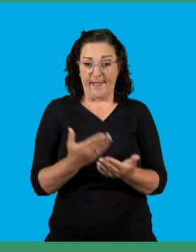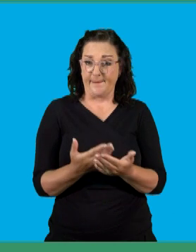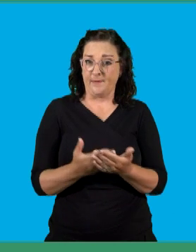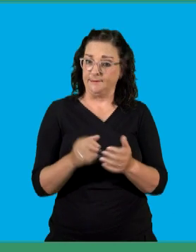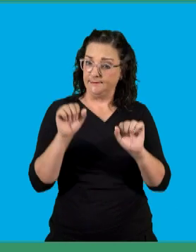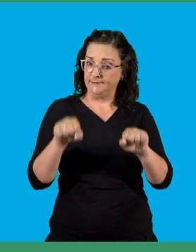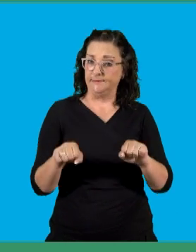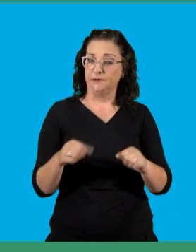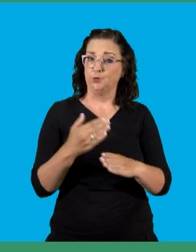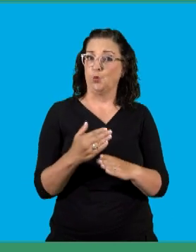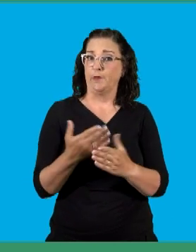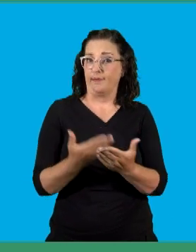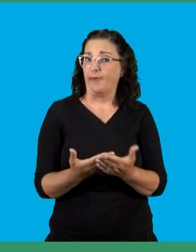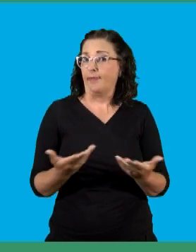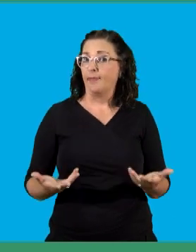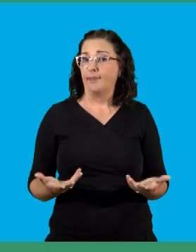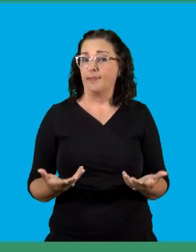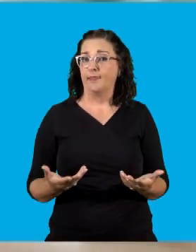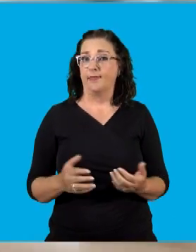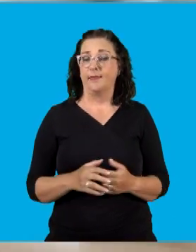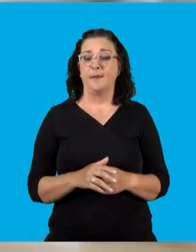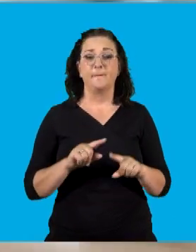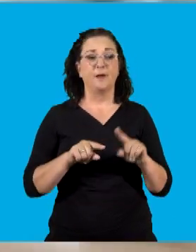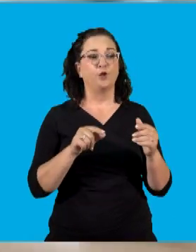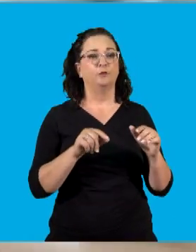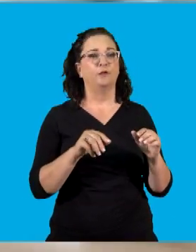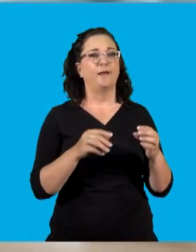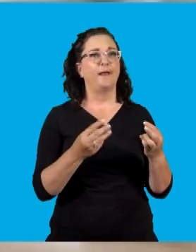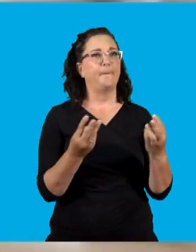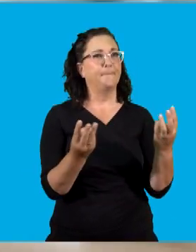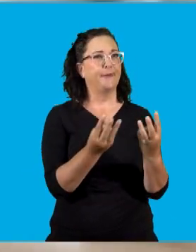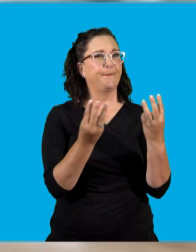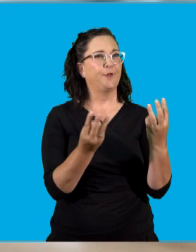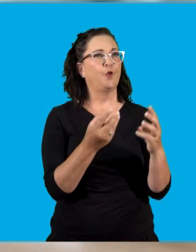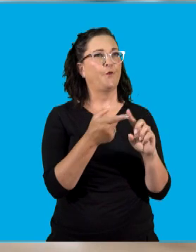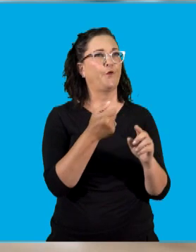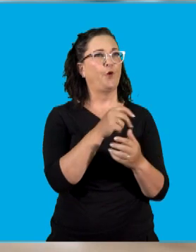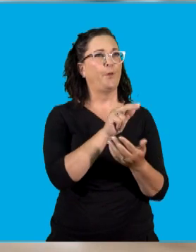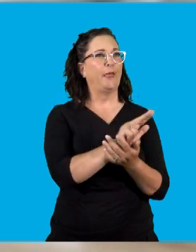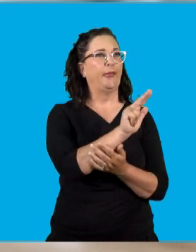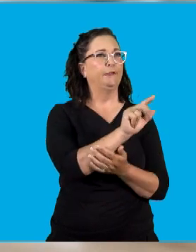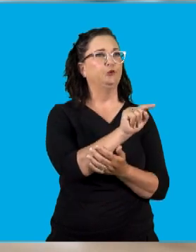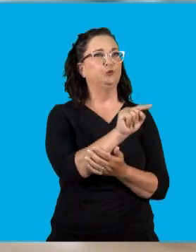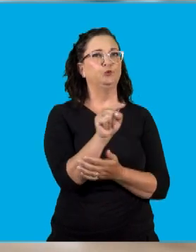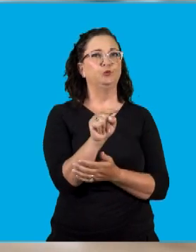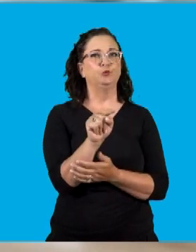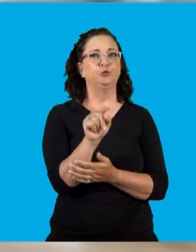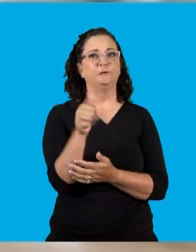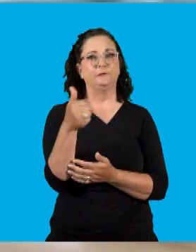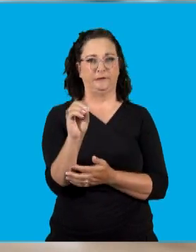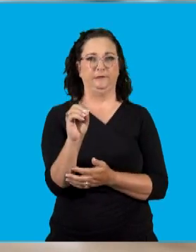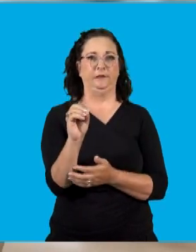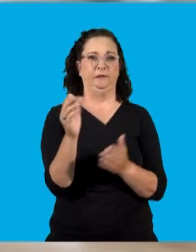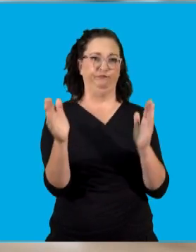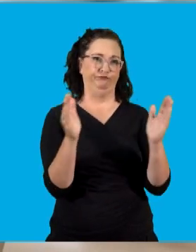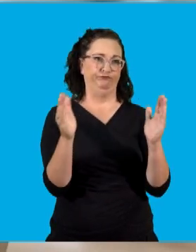in the economically active population, simply means that people from the ages 18 to the ages of